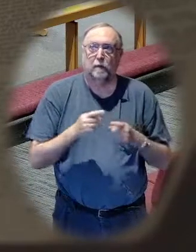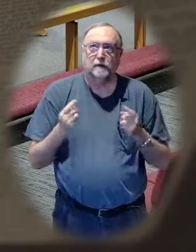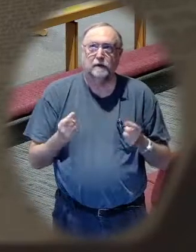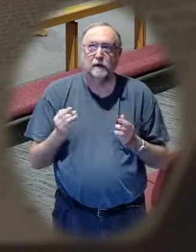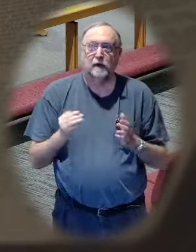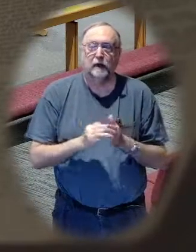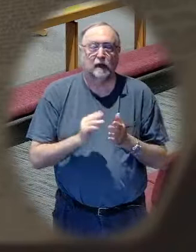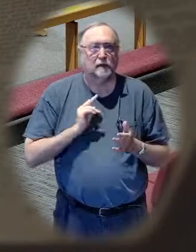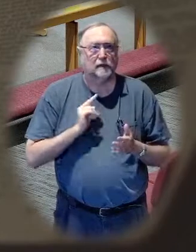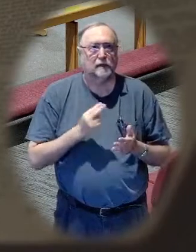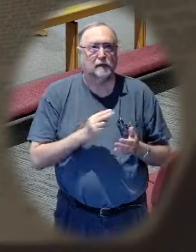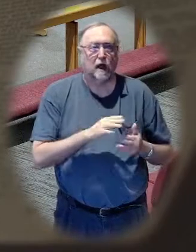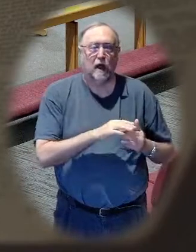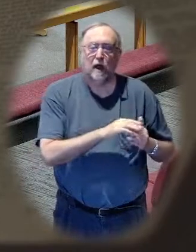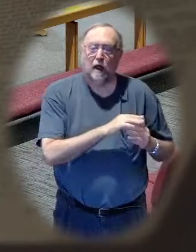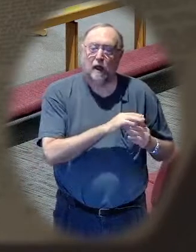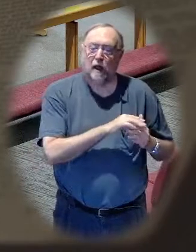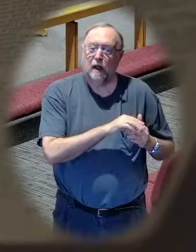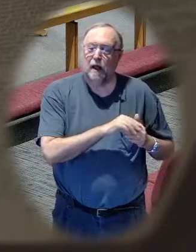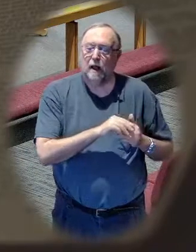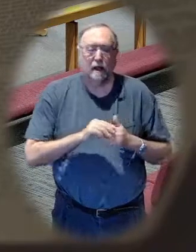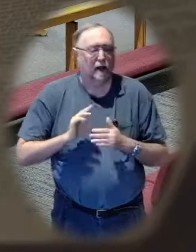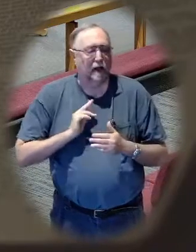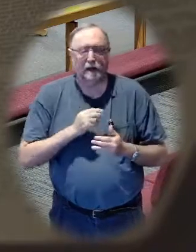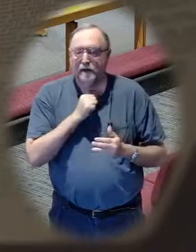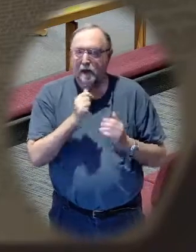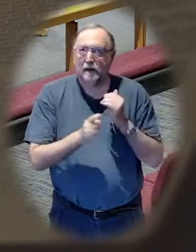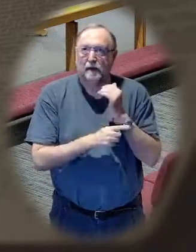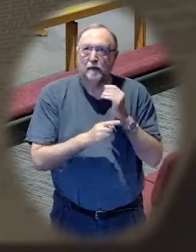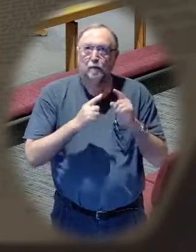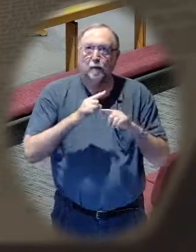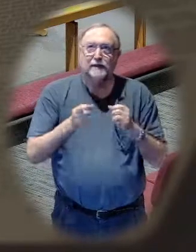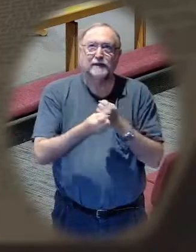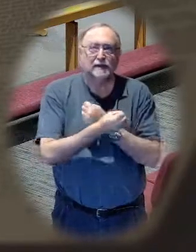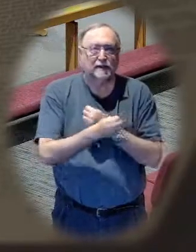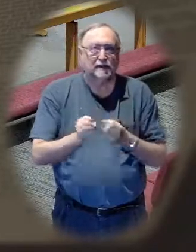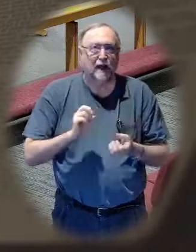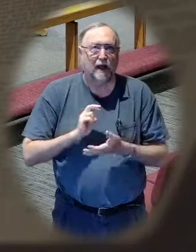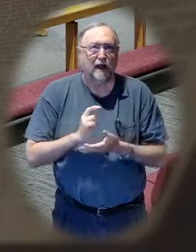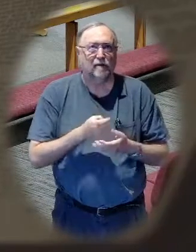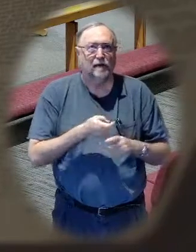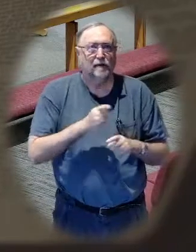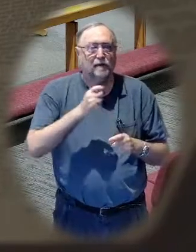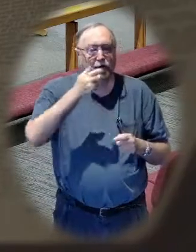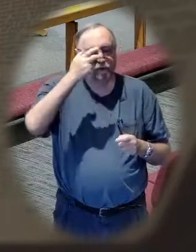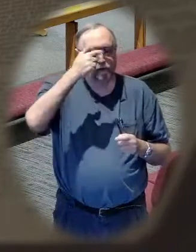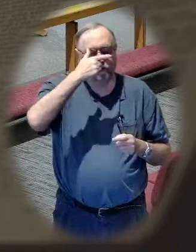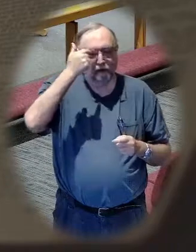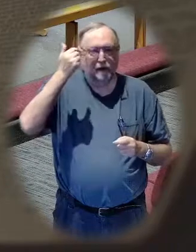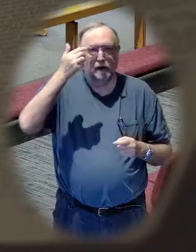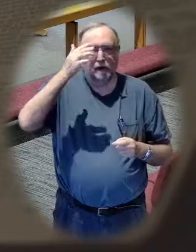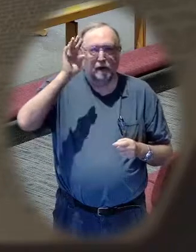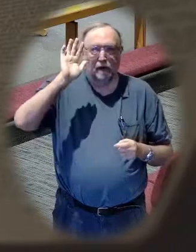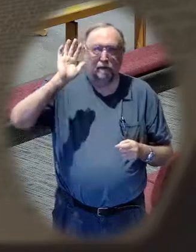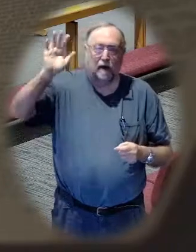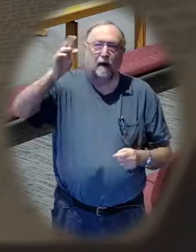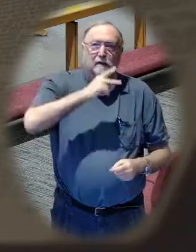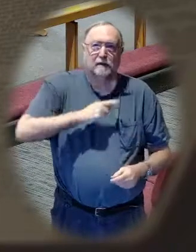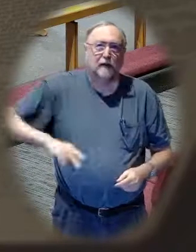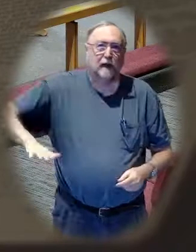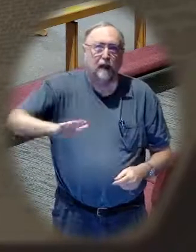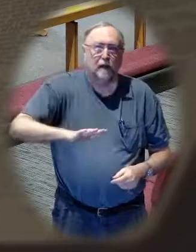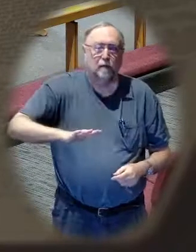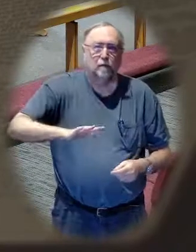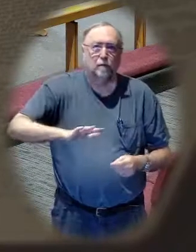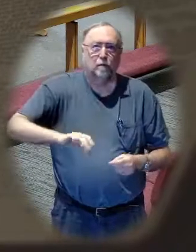us not into temptation, but deliver us from evil. For thine is the kingdom, and the power, and the